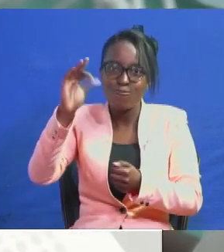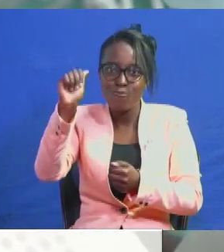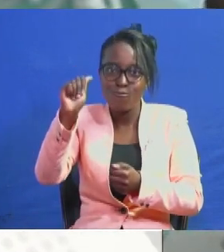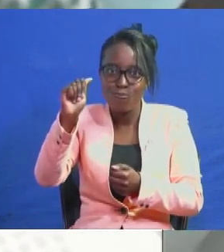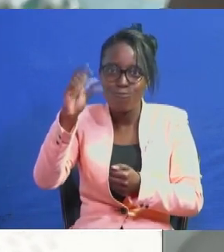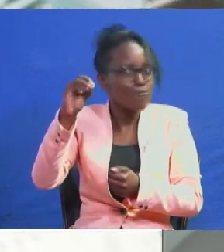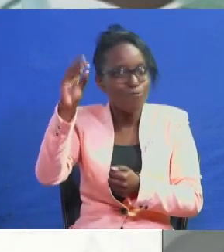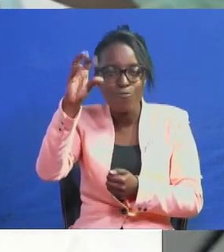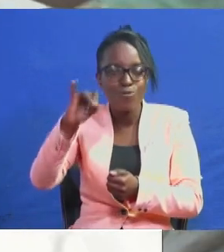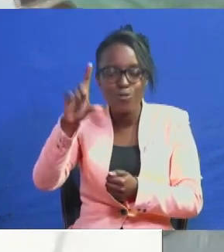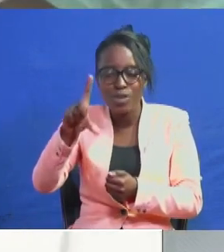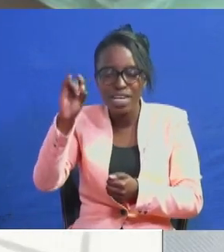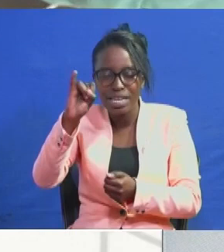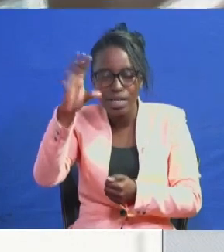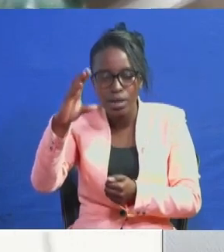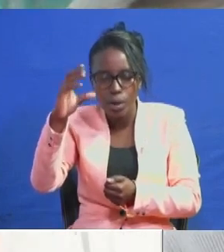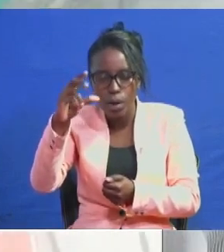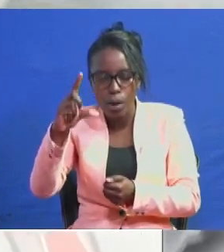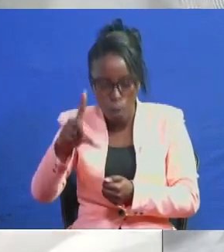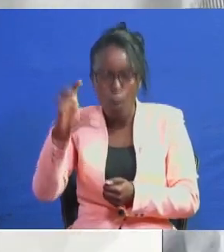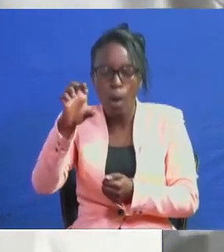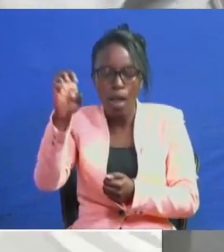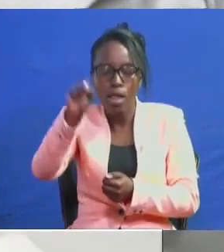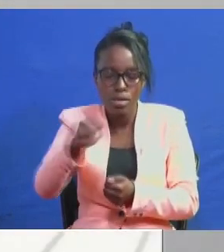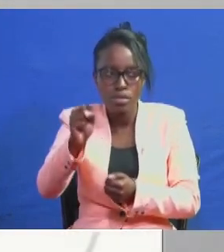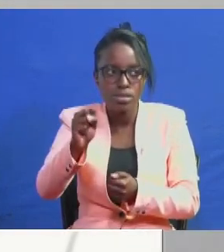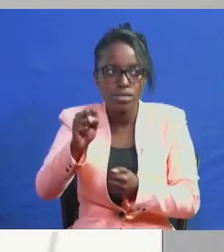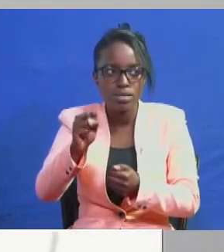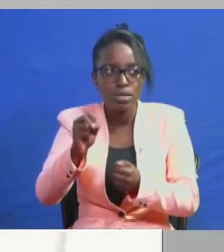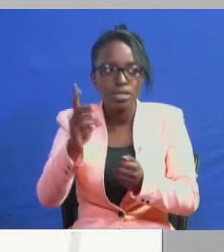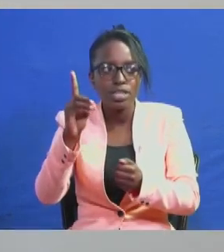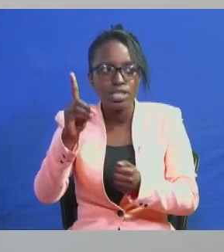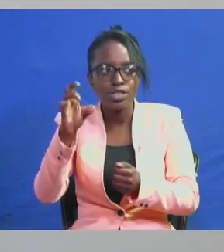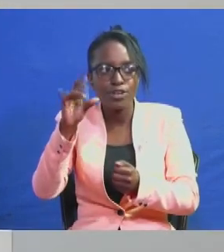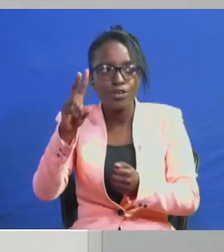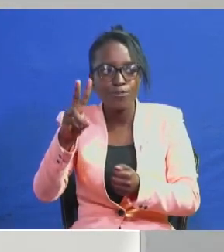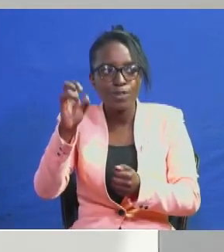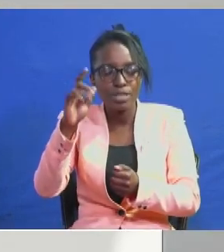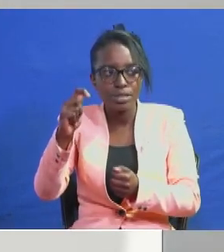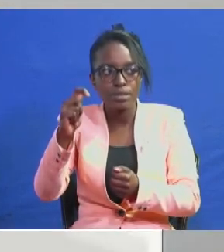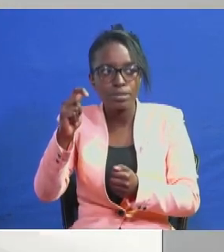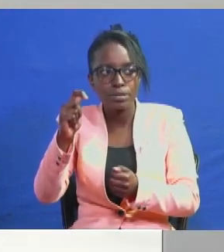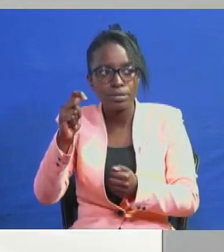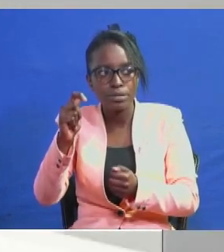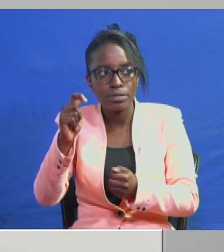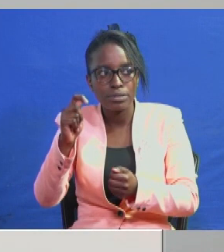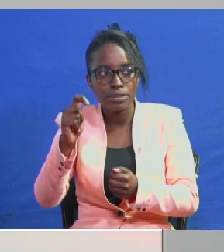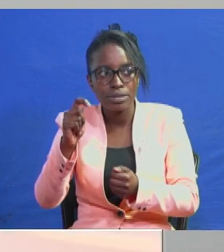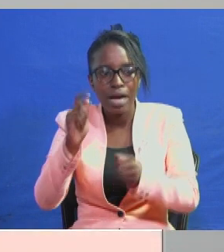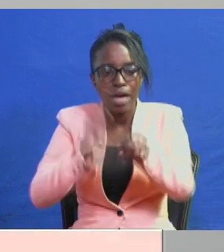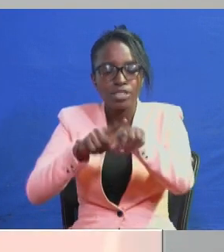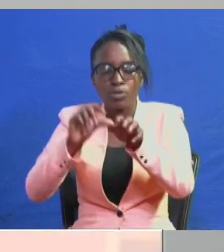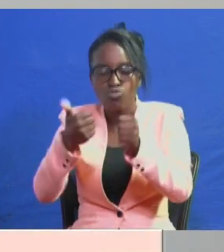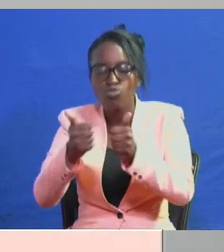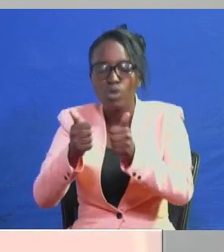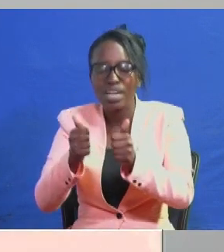thinning process. We call it the DHT sensitization, okay? So the hair that we have transplanted is permanent. In this